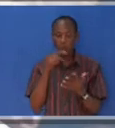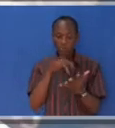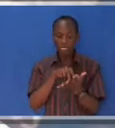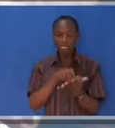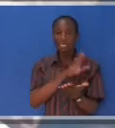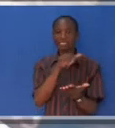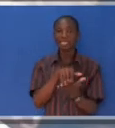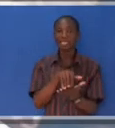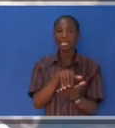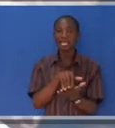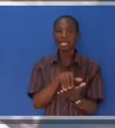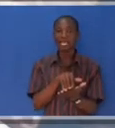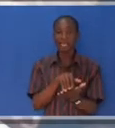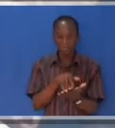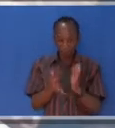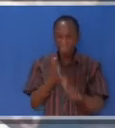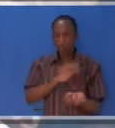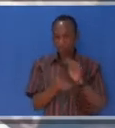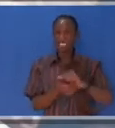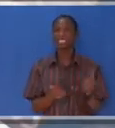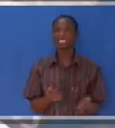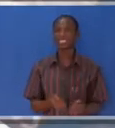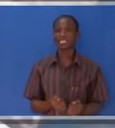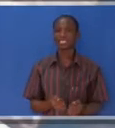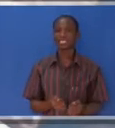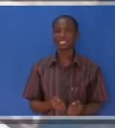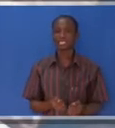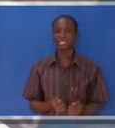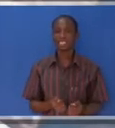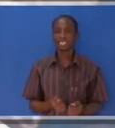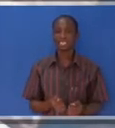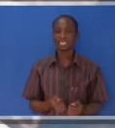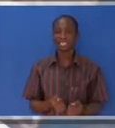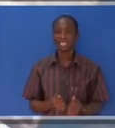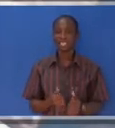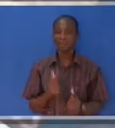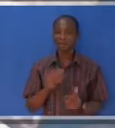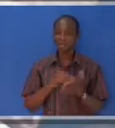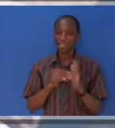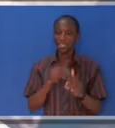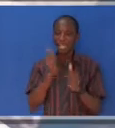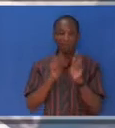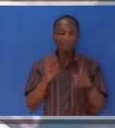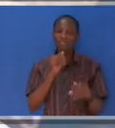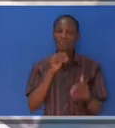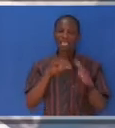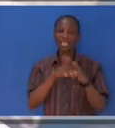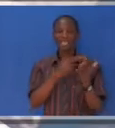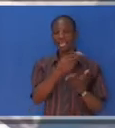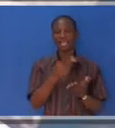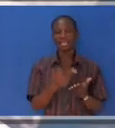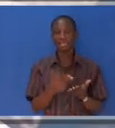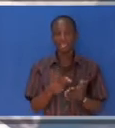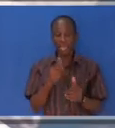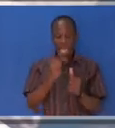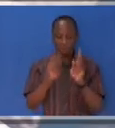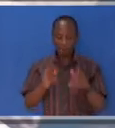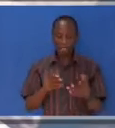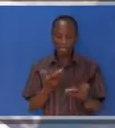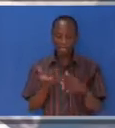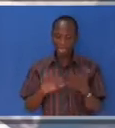ahontowo, ay hoon sakra. Enye nko obia mkate, obia nko obonisamu jep. Because obi ewu na